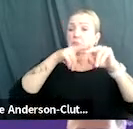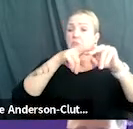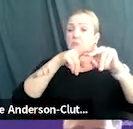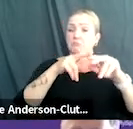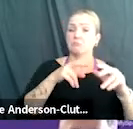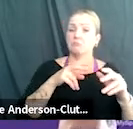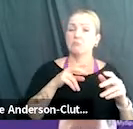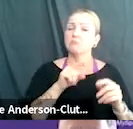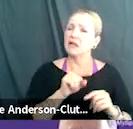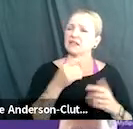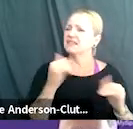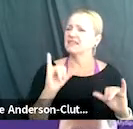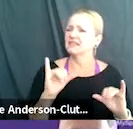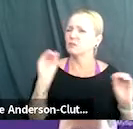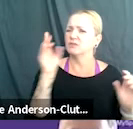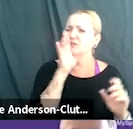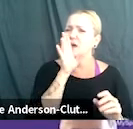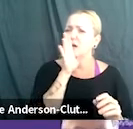age of 3.